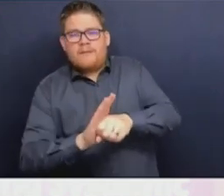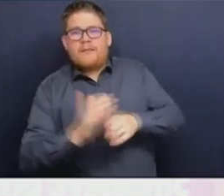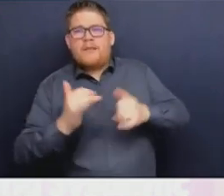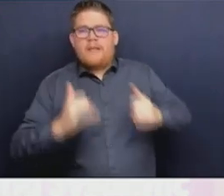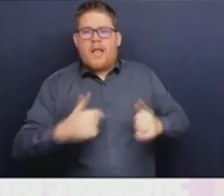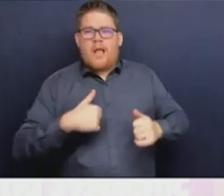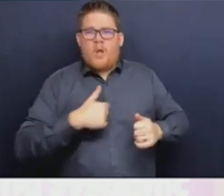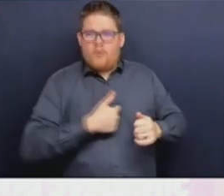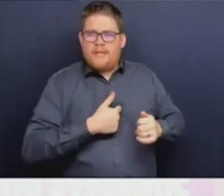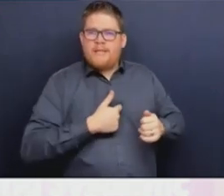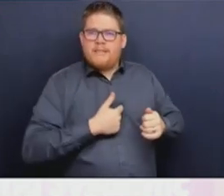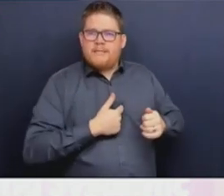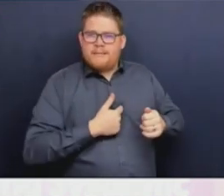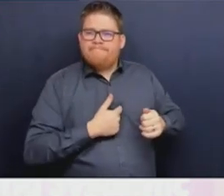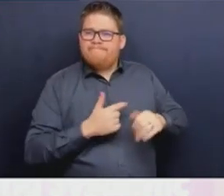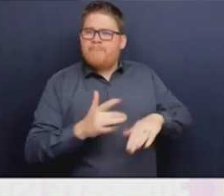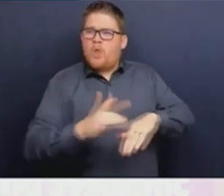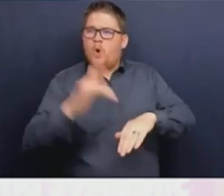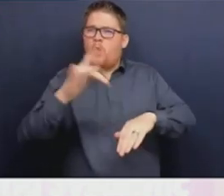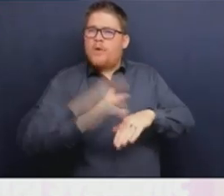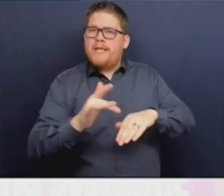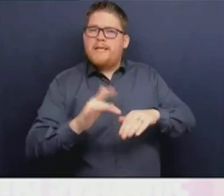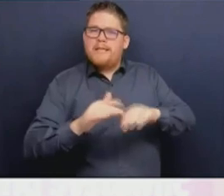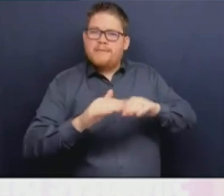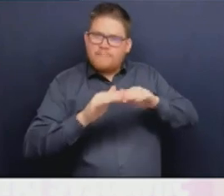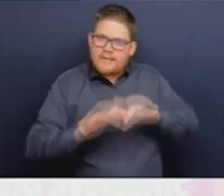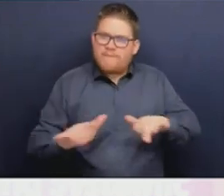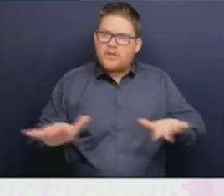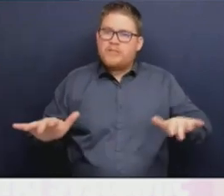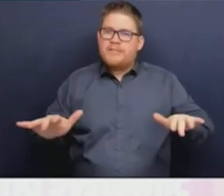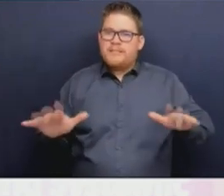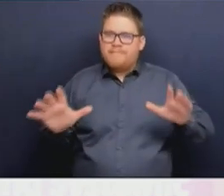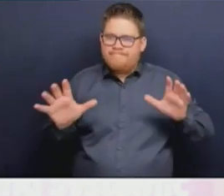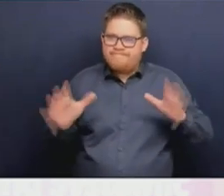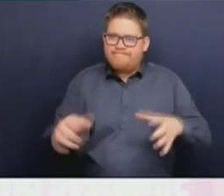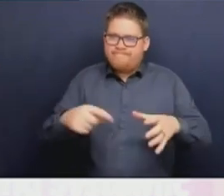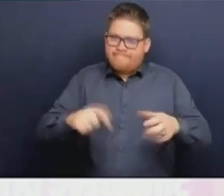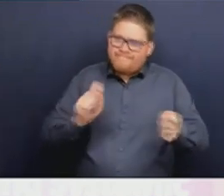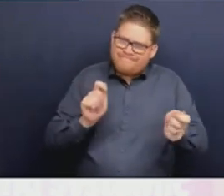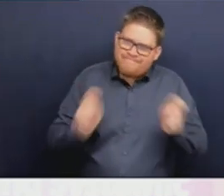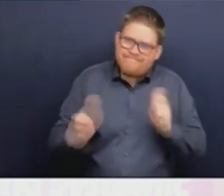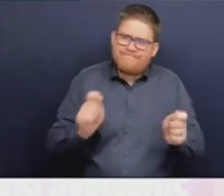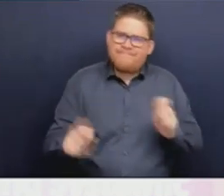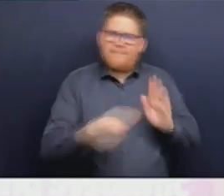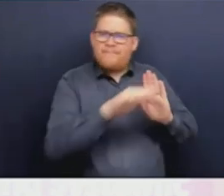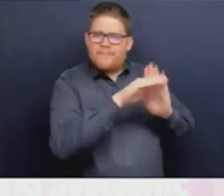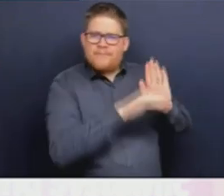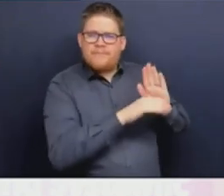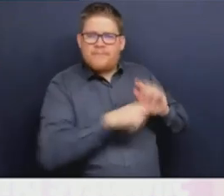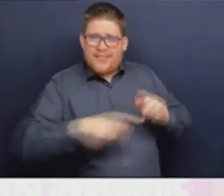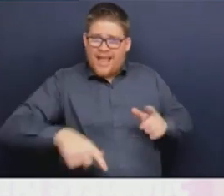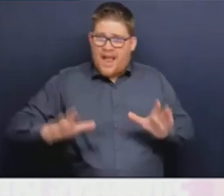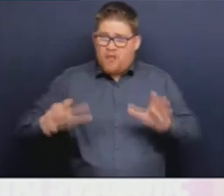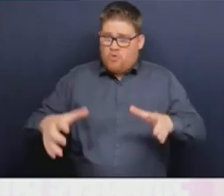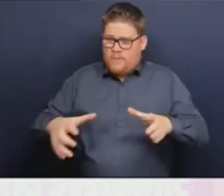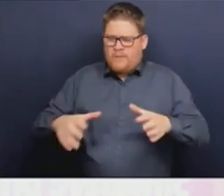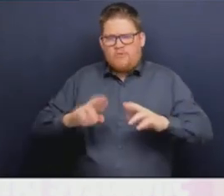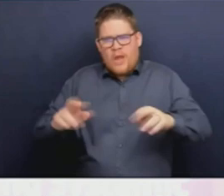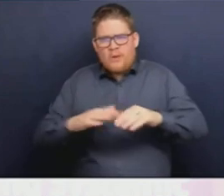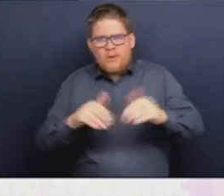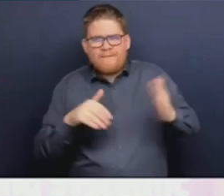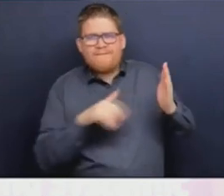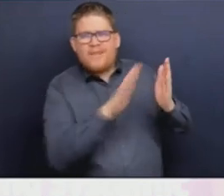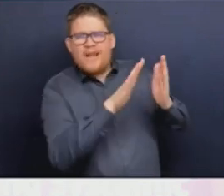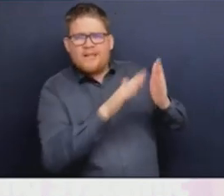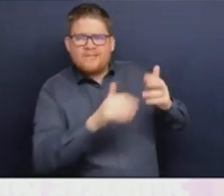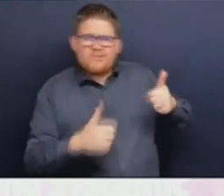Inclusive, diverse, dynamic, and ready to take on any challenges at any time, together, arm in arm, men and women, people of color